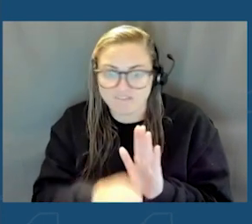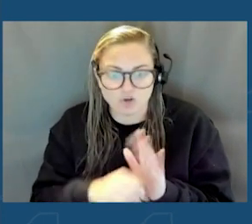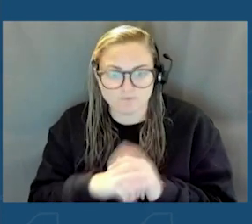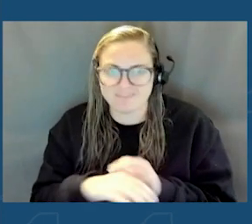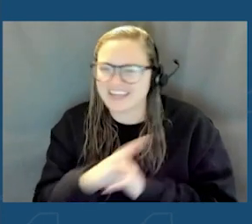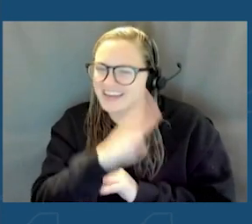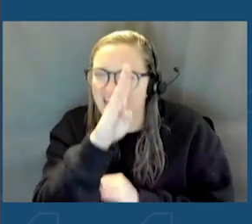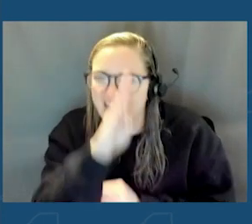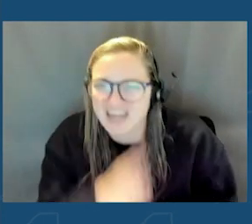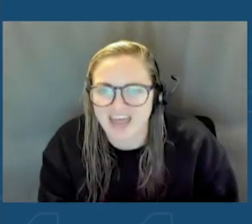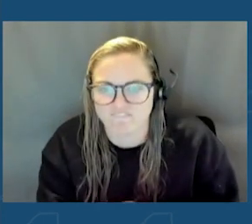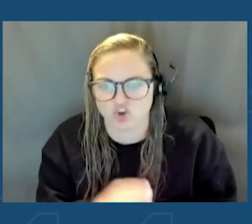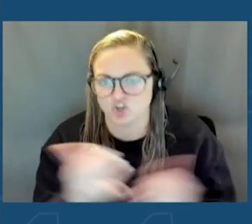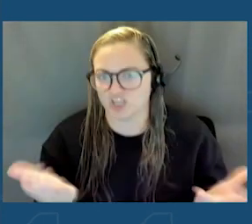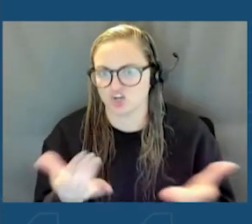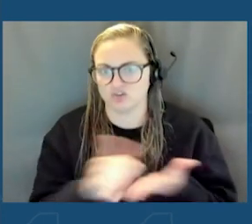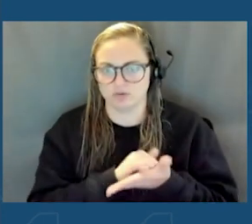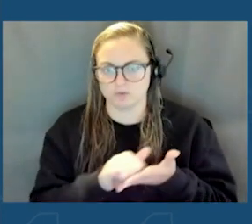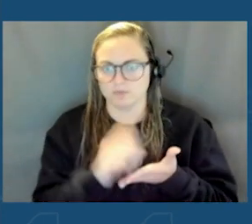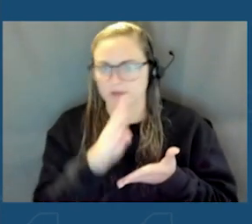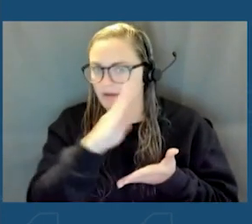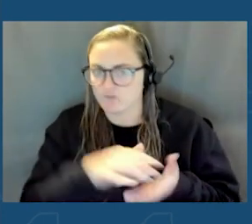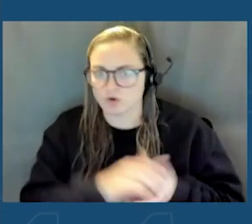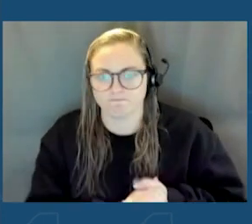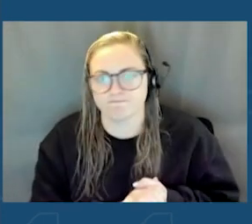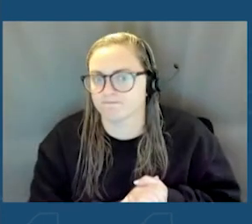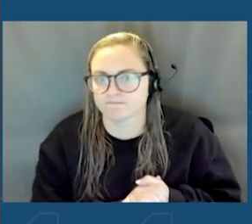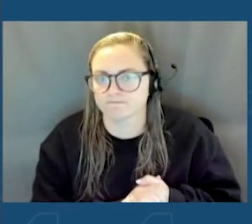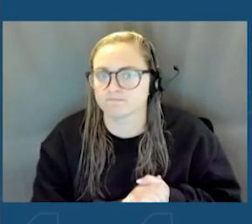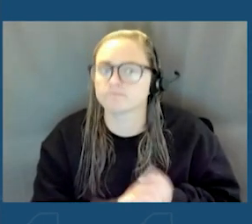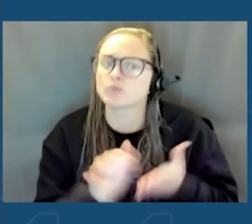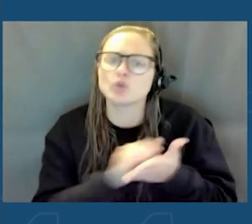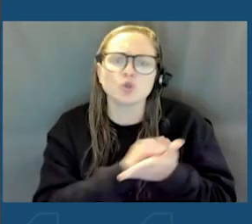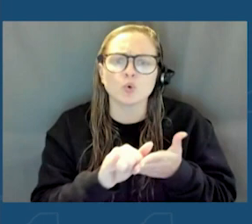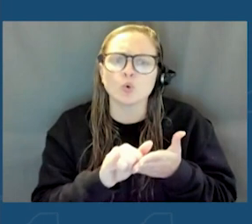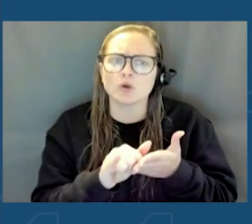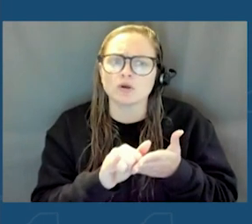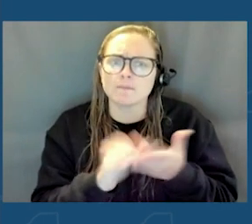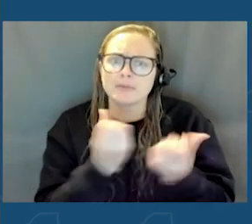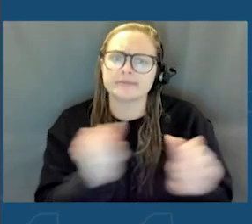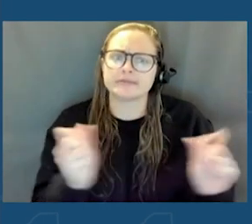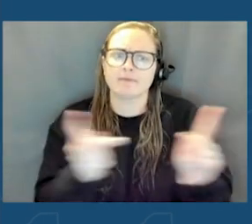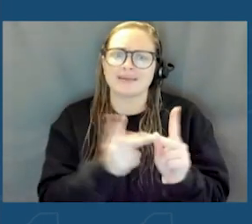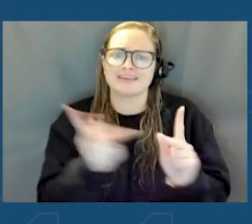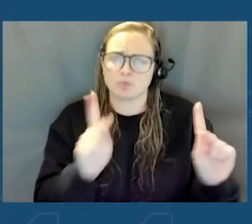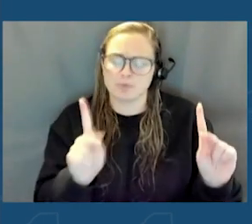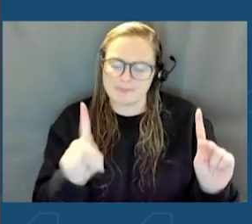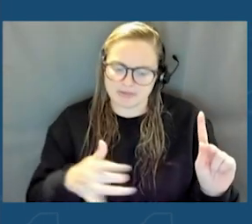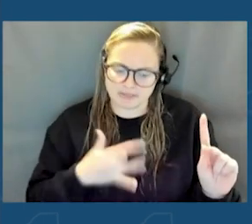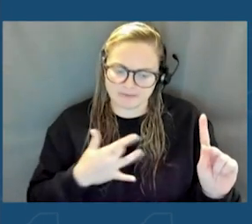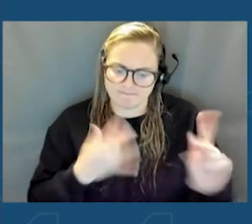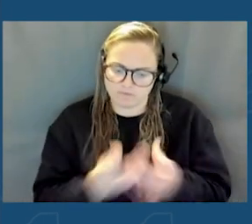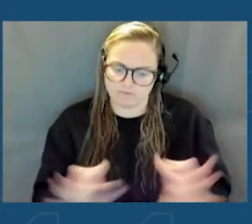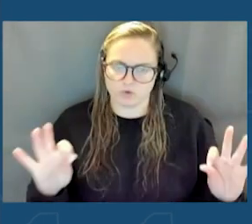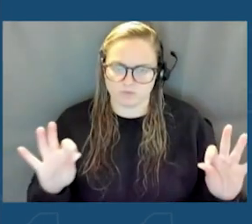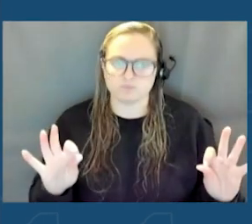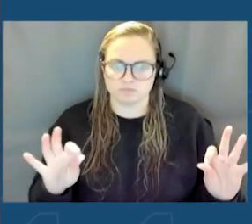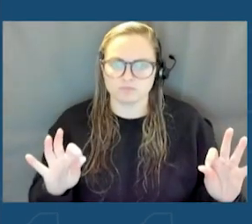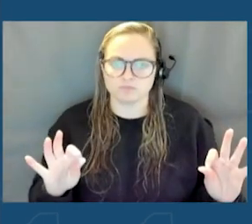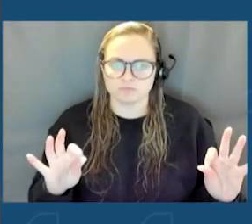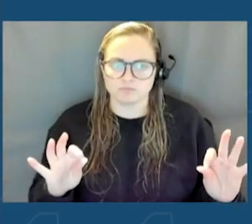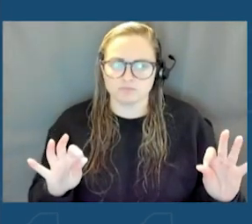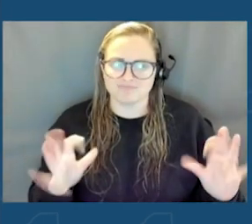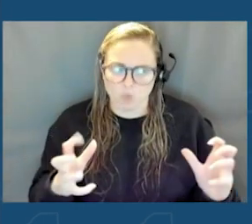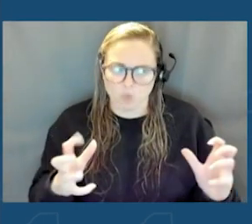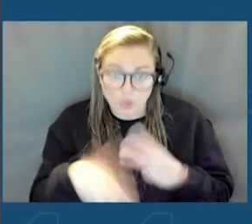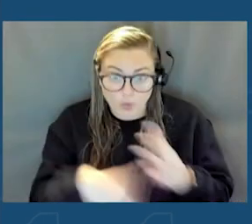never here in the state of New York, because New York has always been a beacon for those yearning to be free. And I want the world to